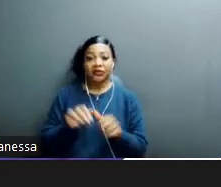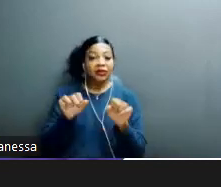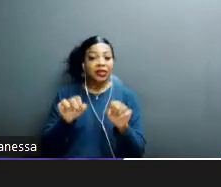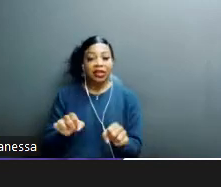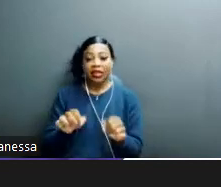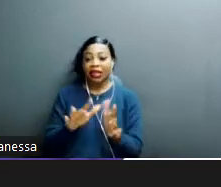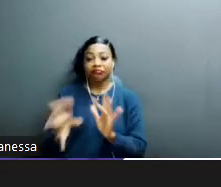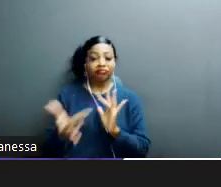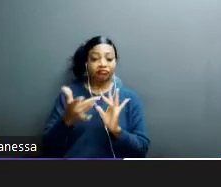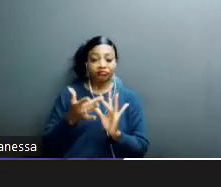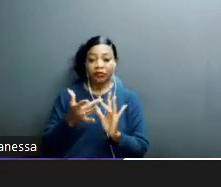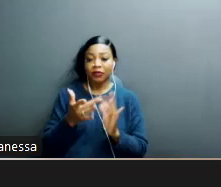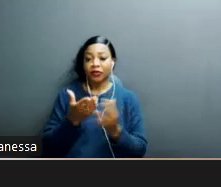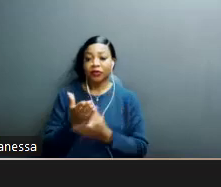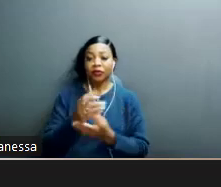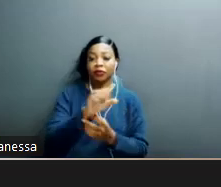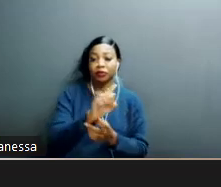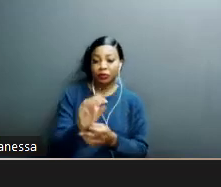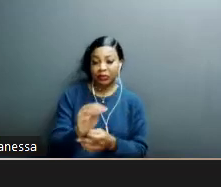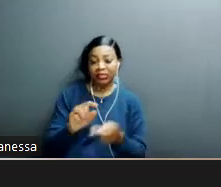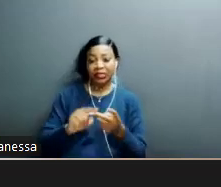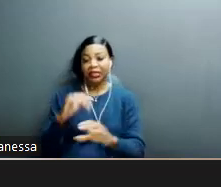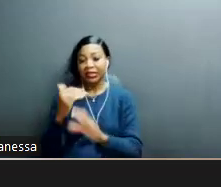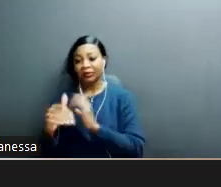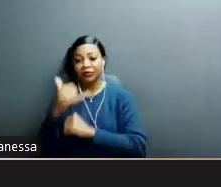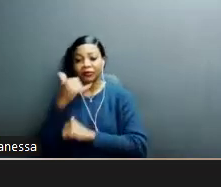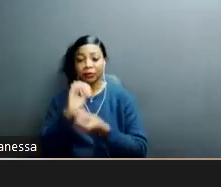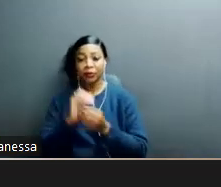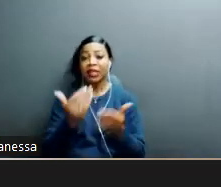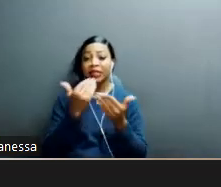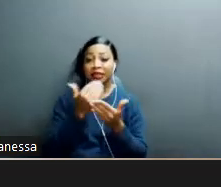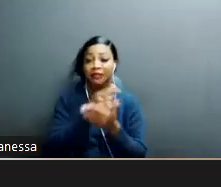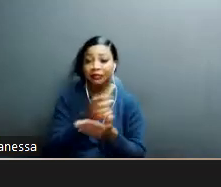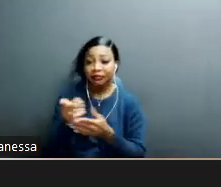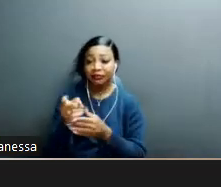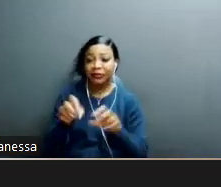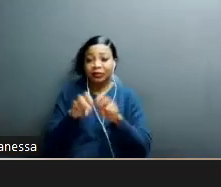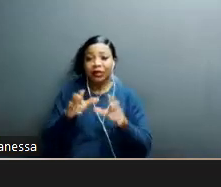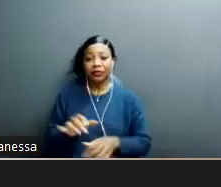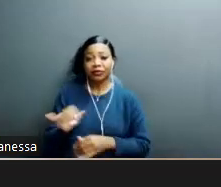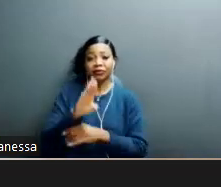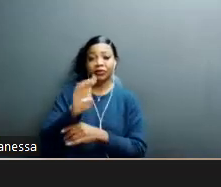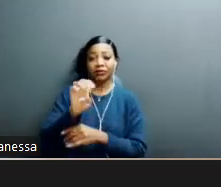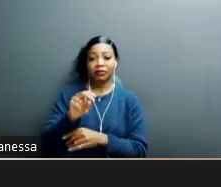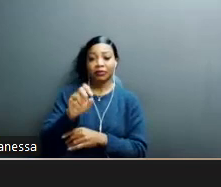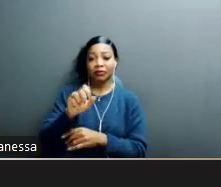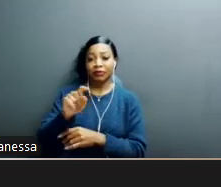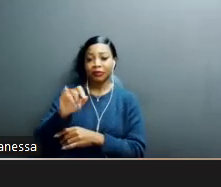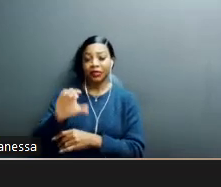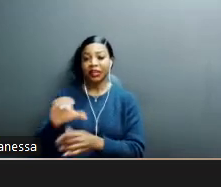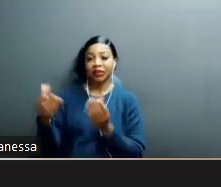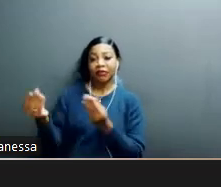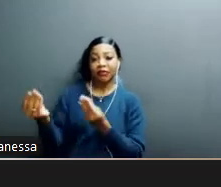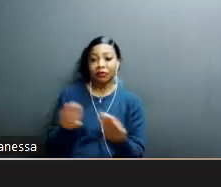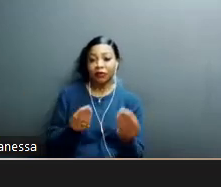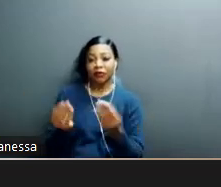social media channels as well so thank you everyone thank you to the panels thank you benedict for moderating the the session today